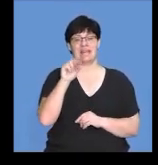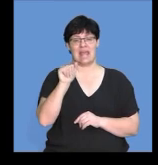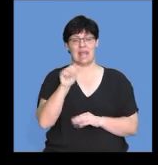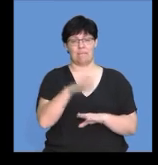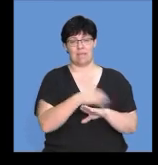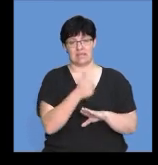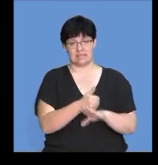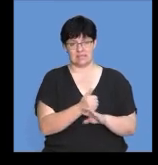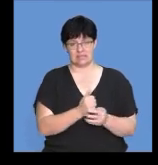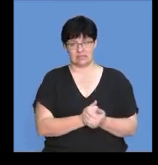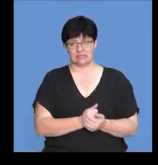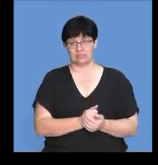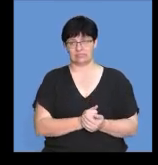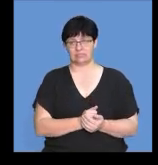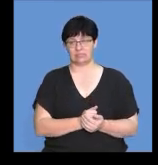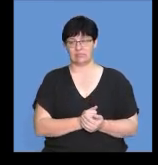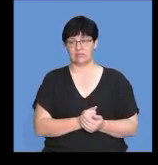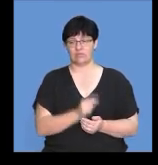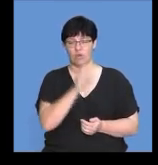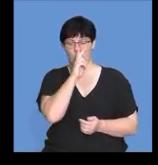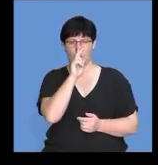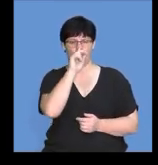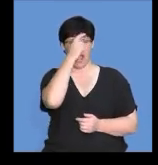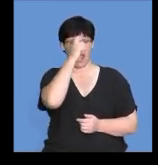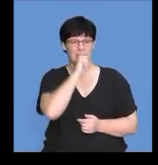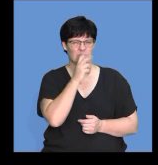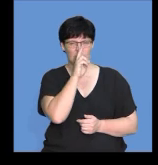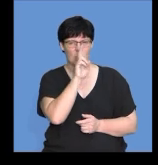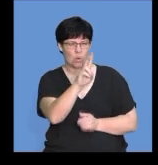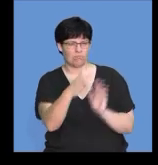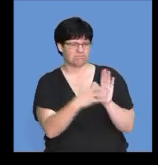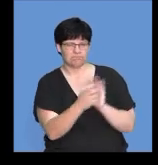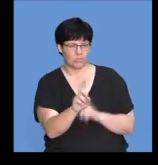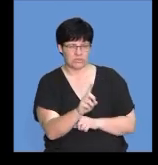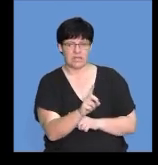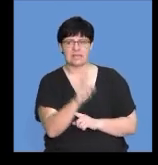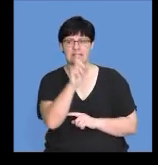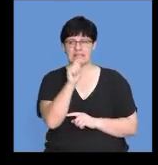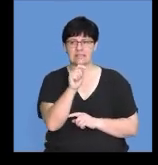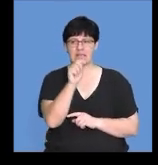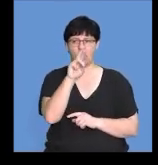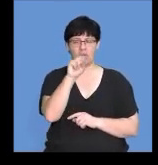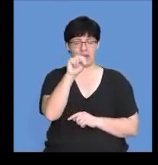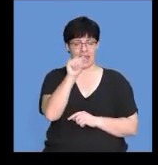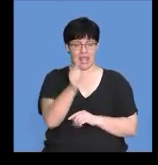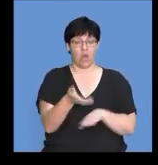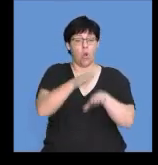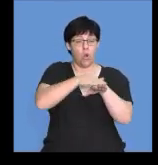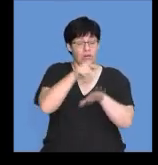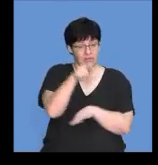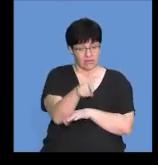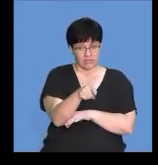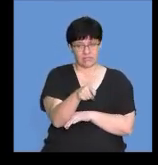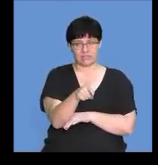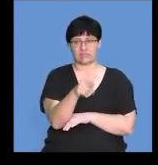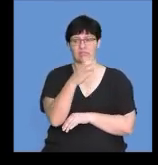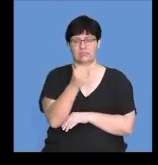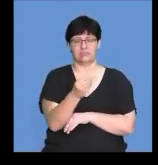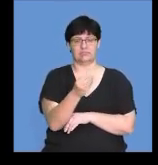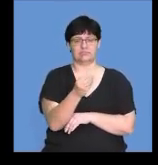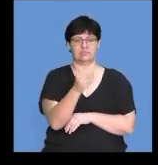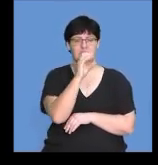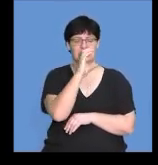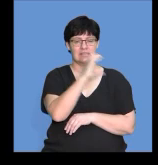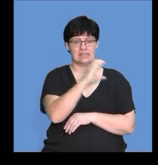if we go back to what this image looks like, so that is the tRNA, and on it is CCA.